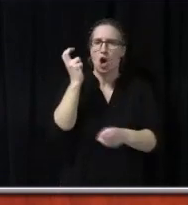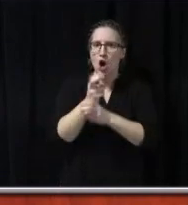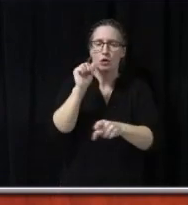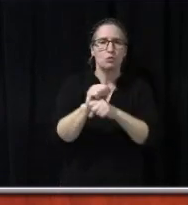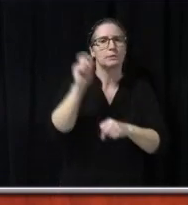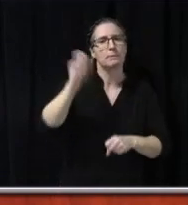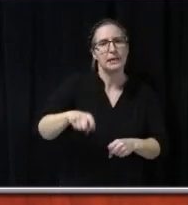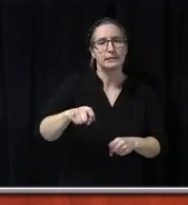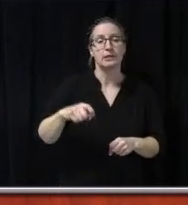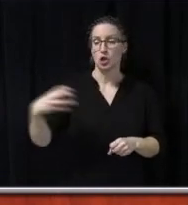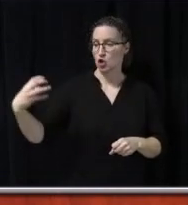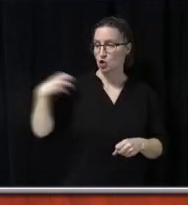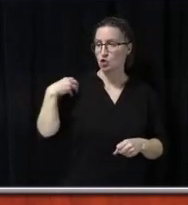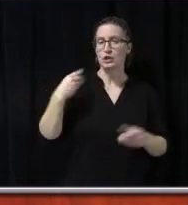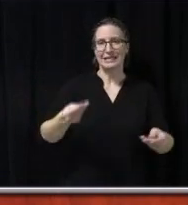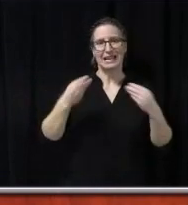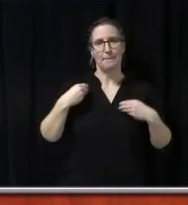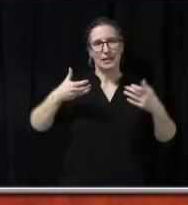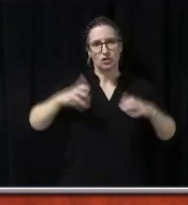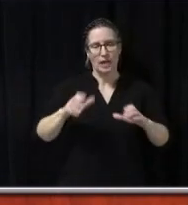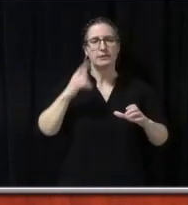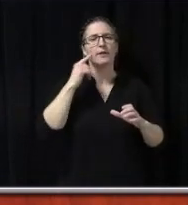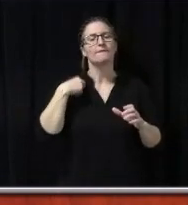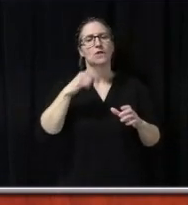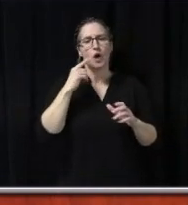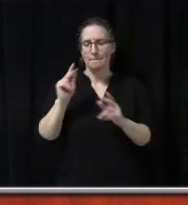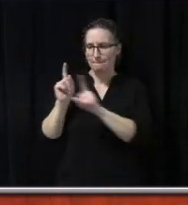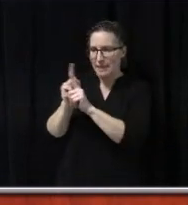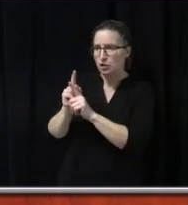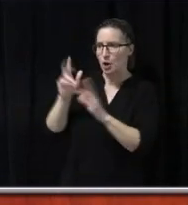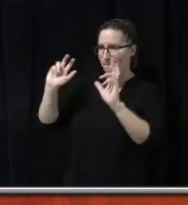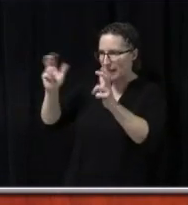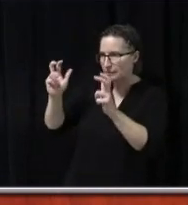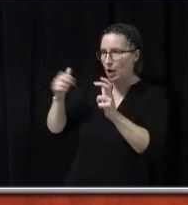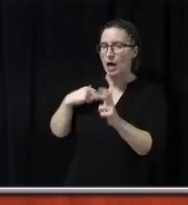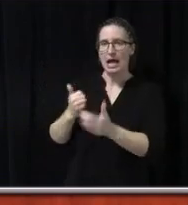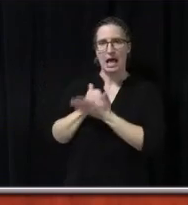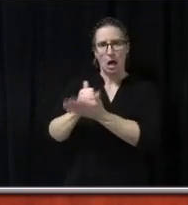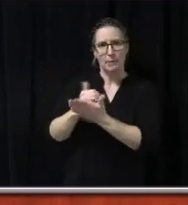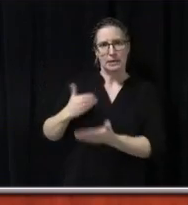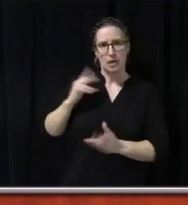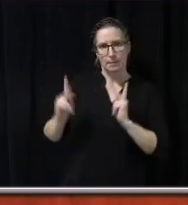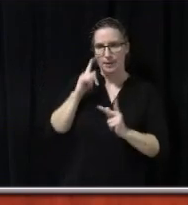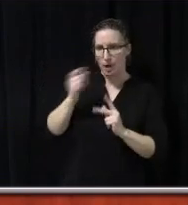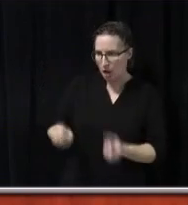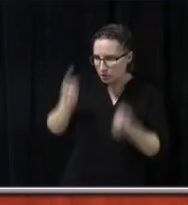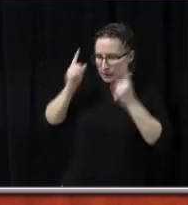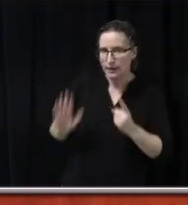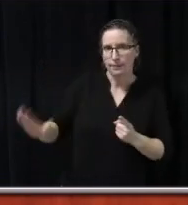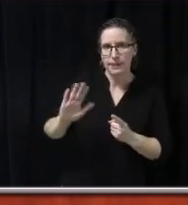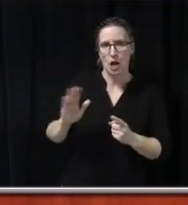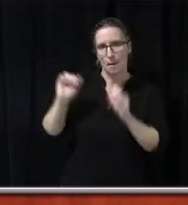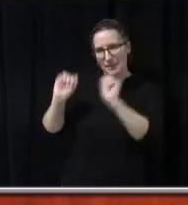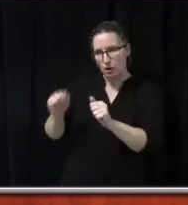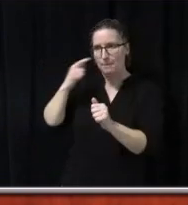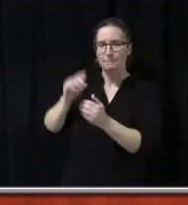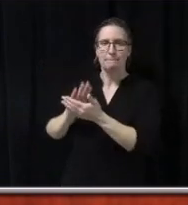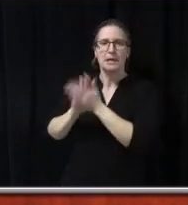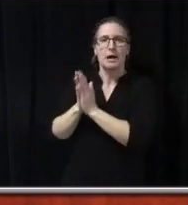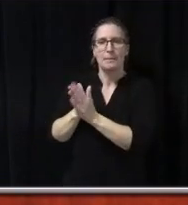chance to mentor in ways that transcended the basketball court, helping young people see their potential to become leaders